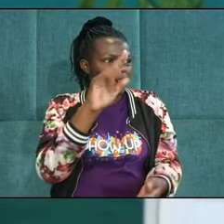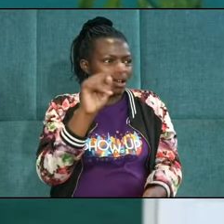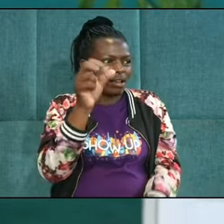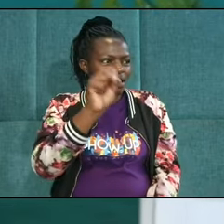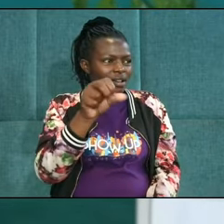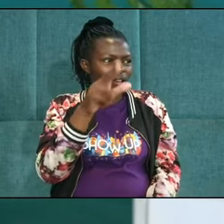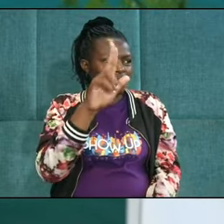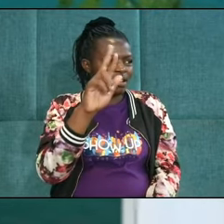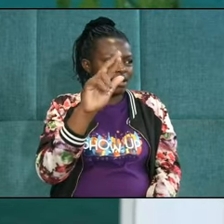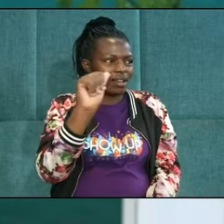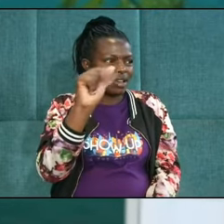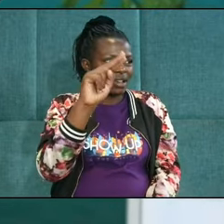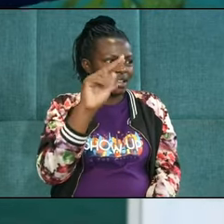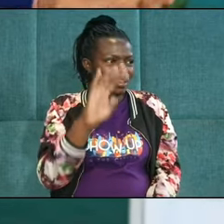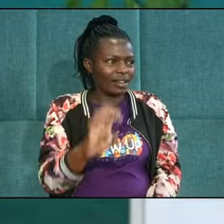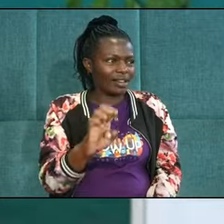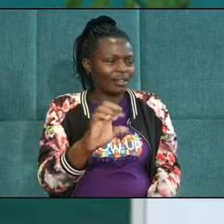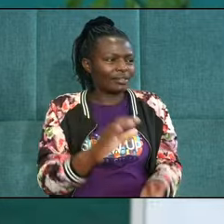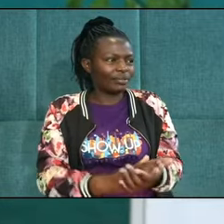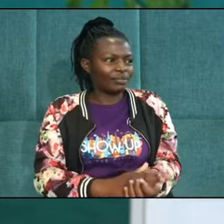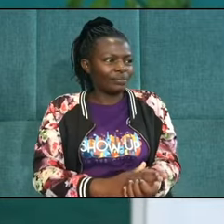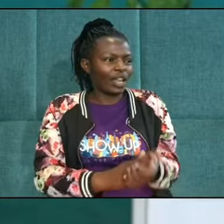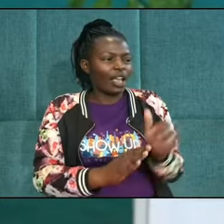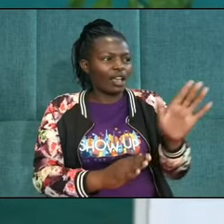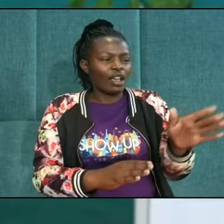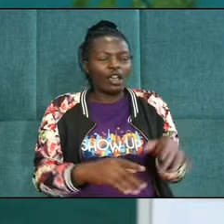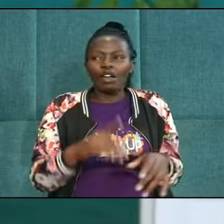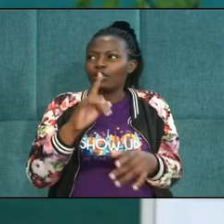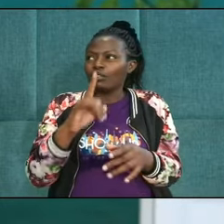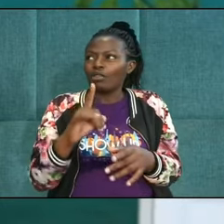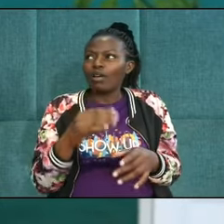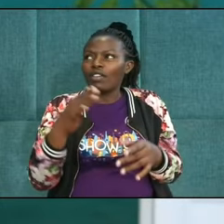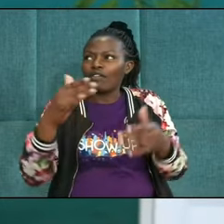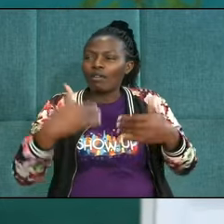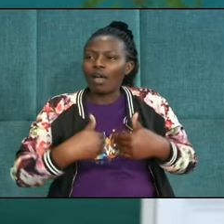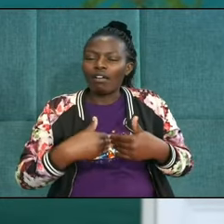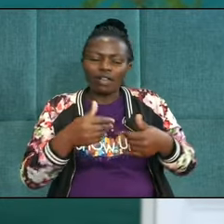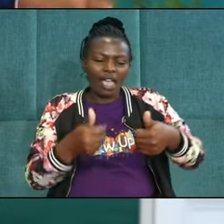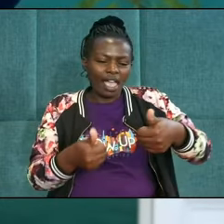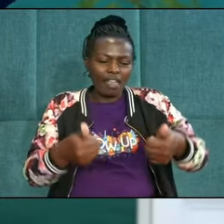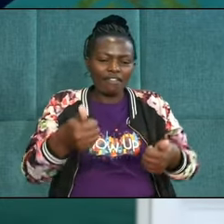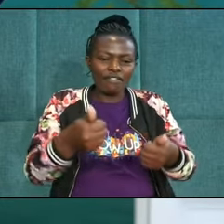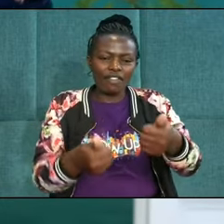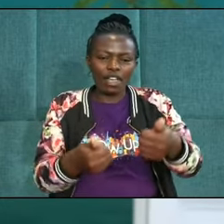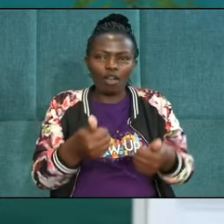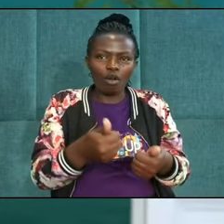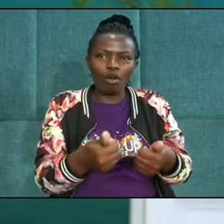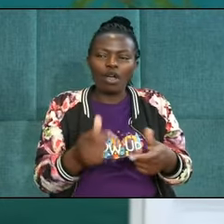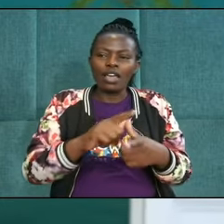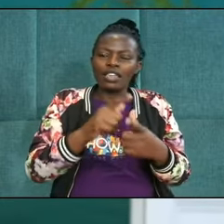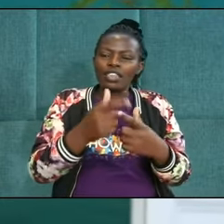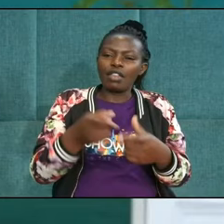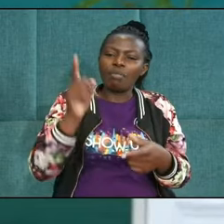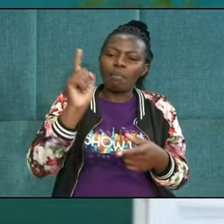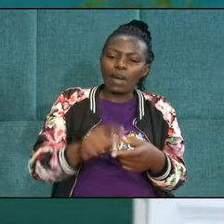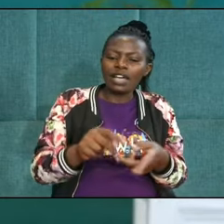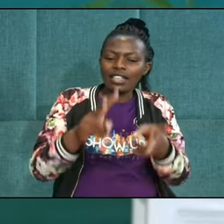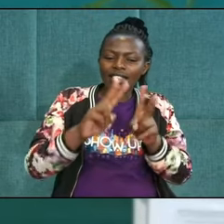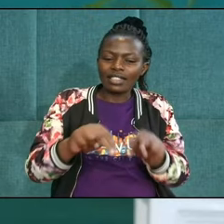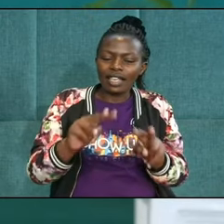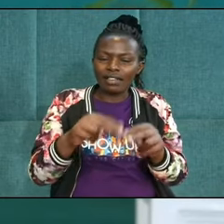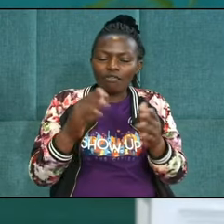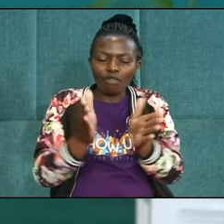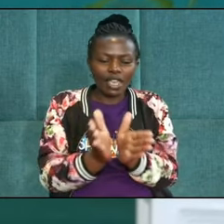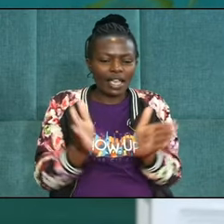owner, there is a high possibility that you are subscribing with one of the insurance companies in